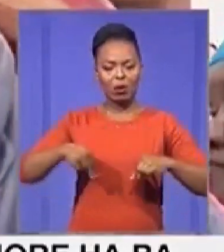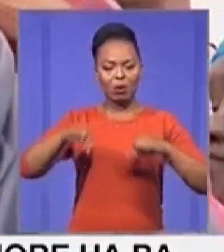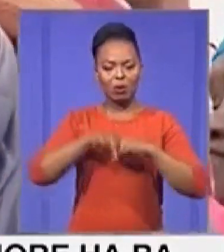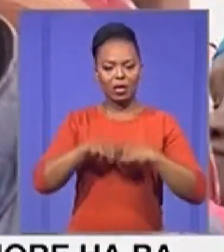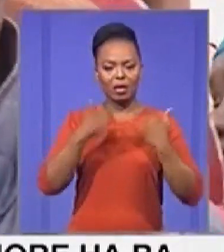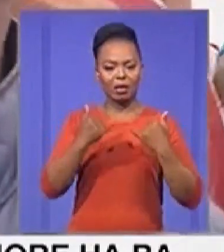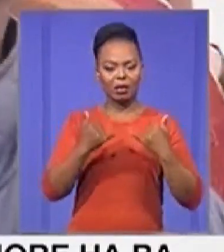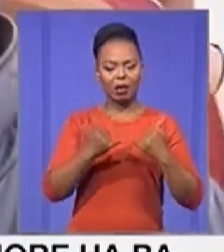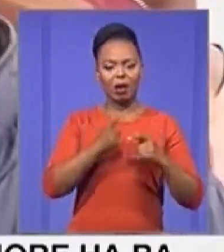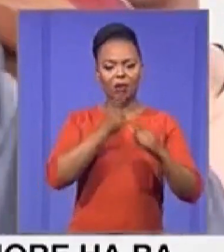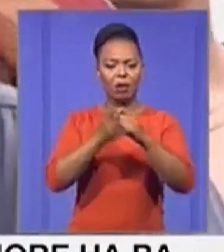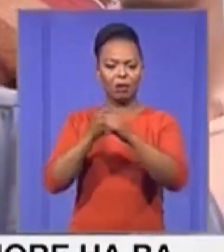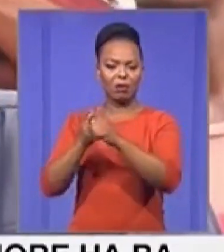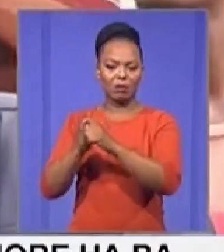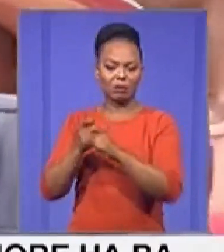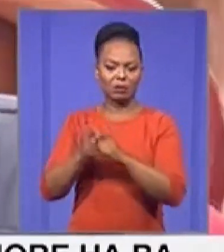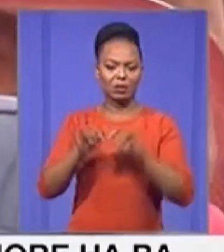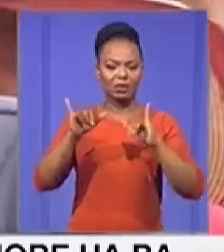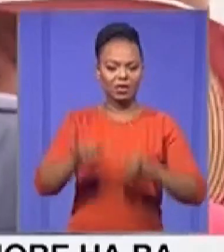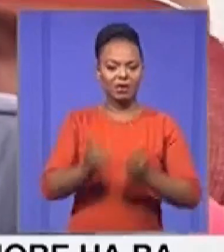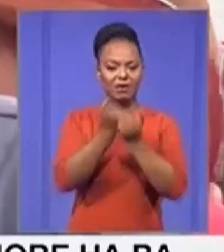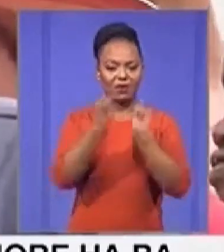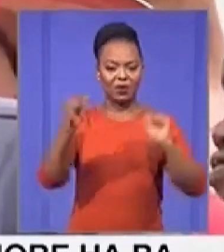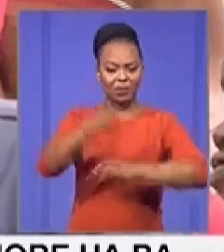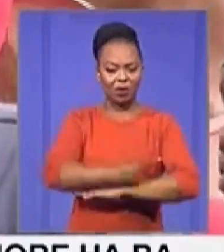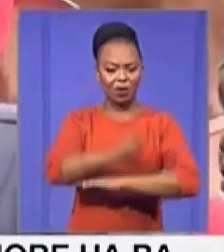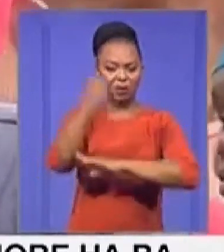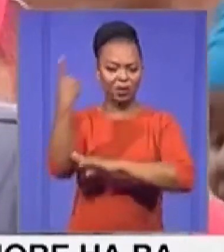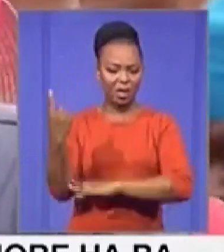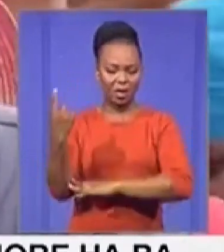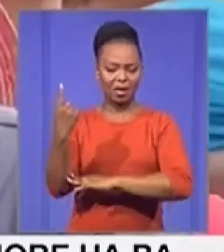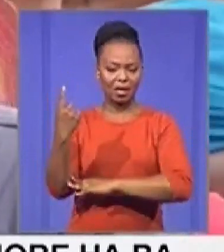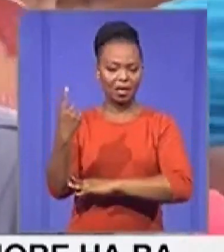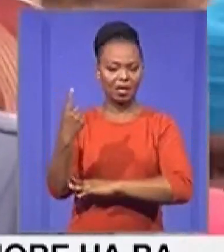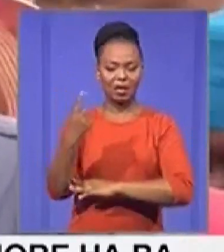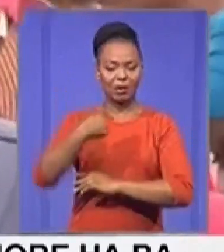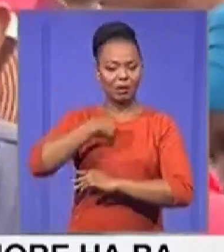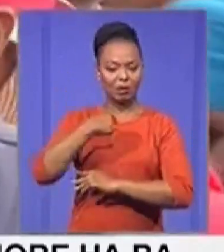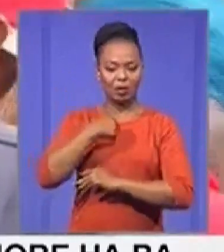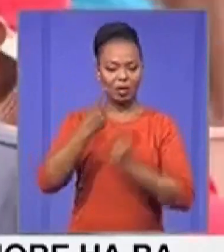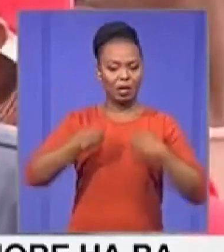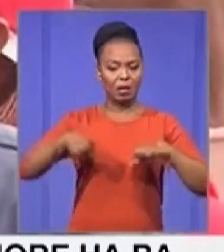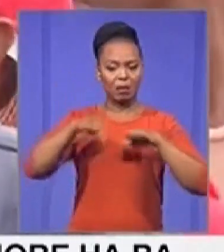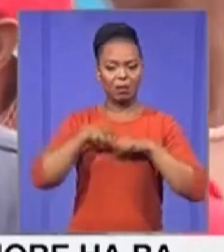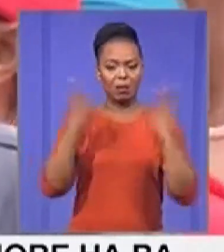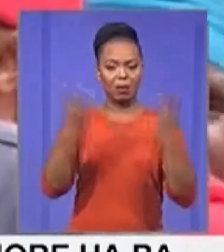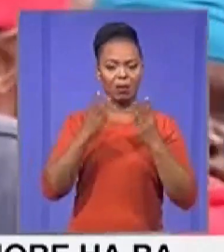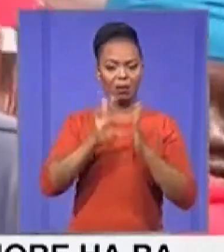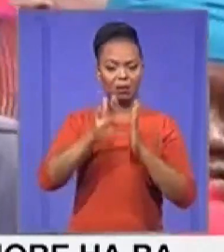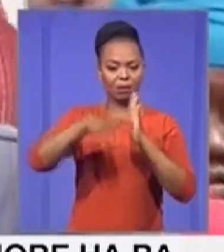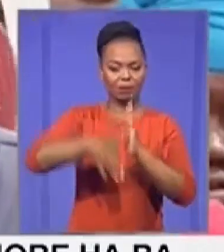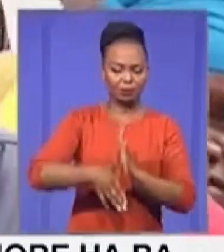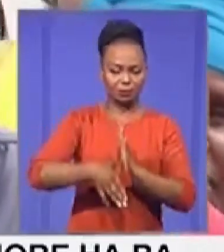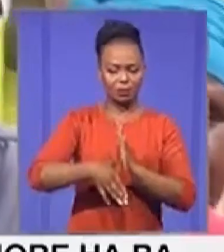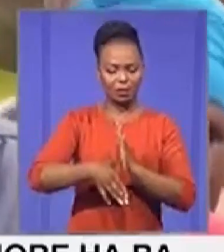mo baibei freedom day a se gona batho ba re phela ka